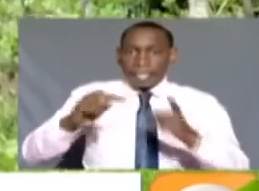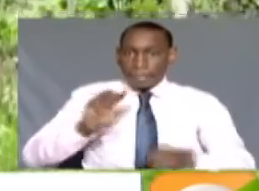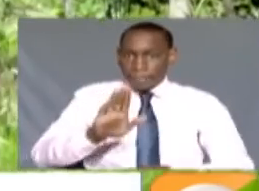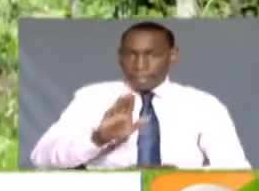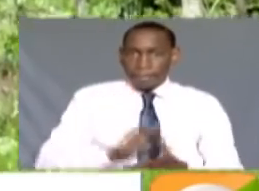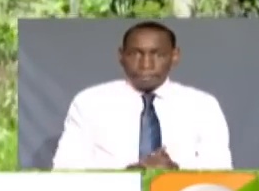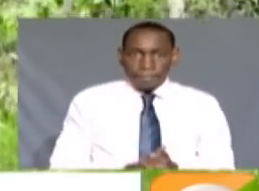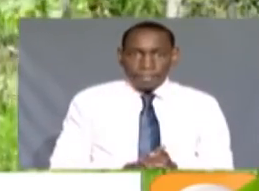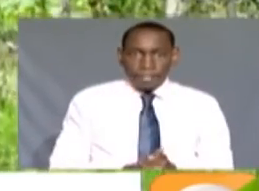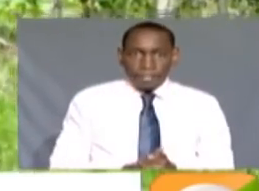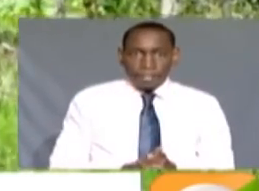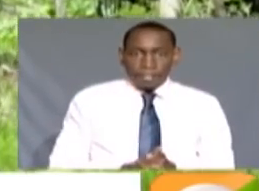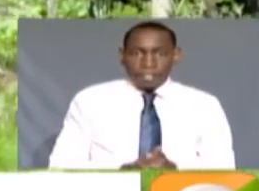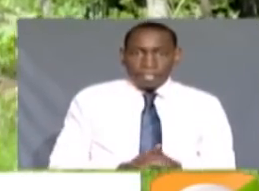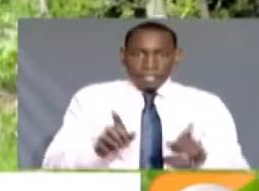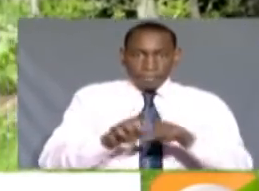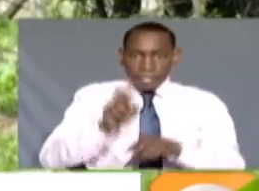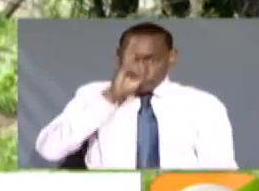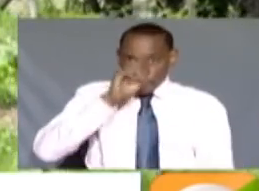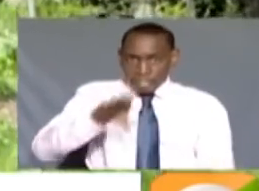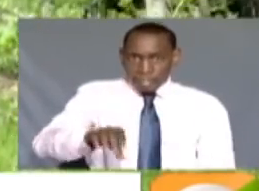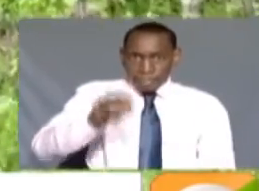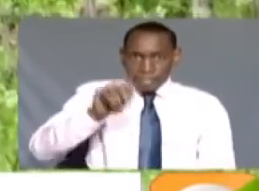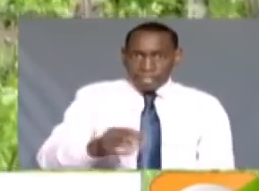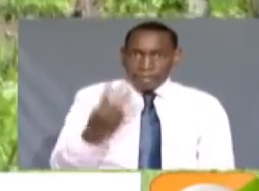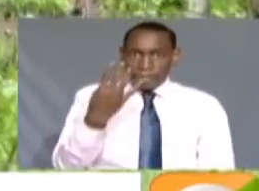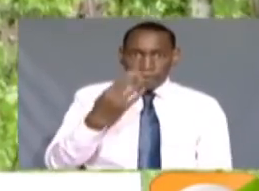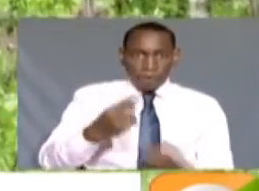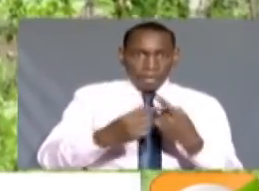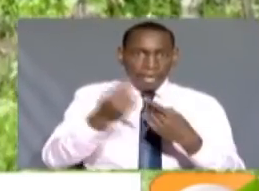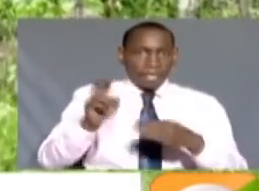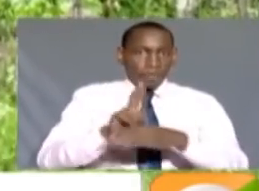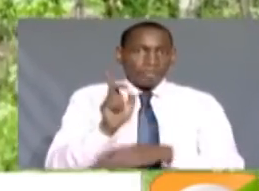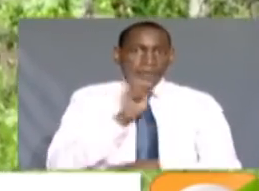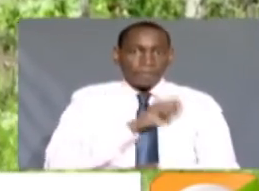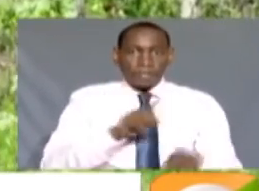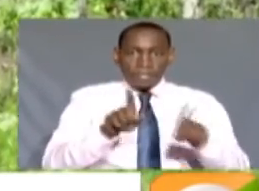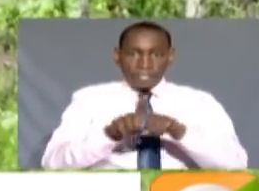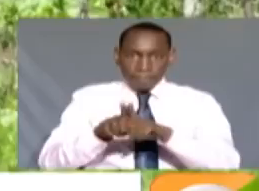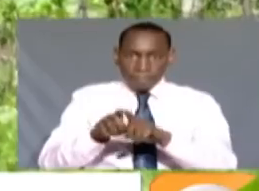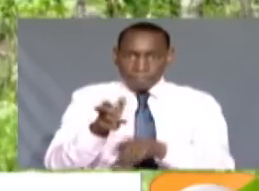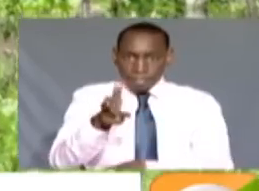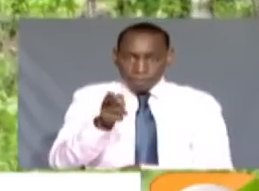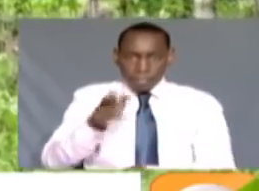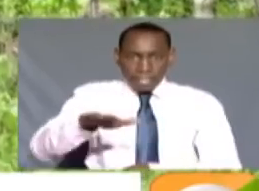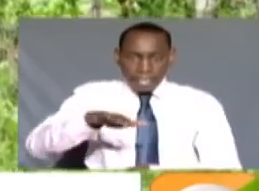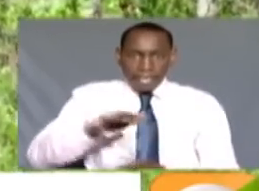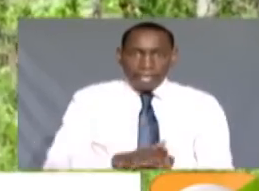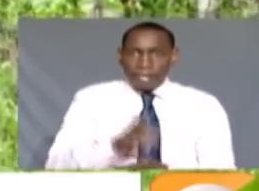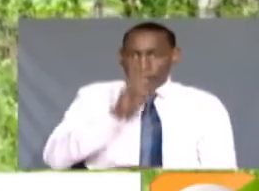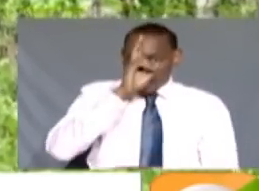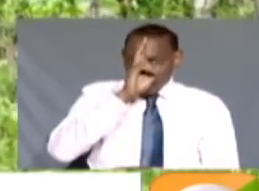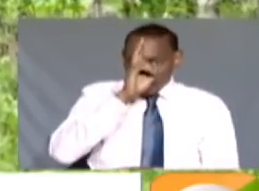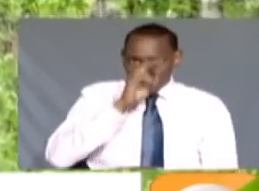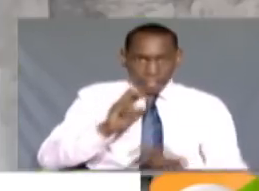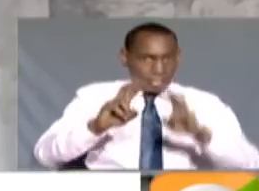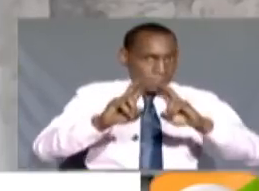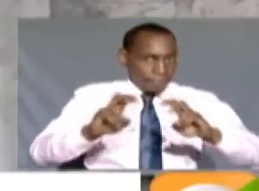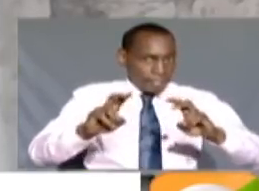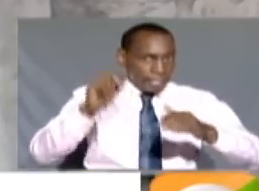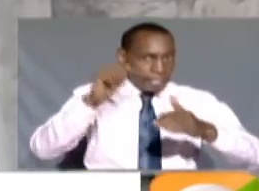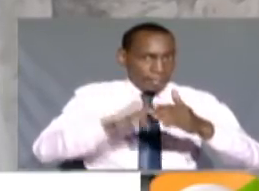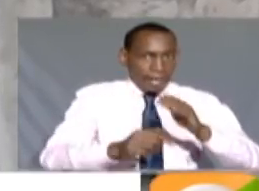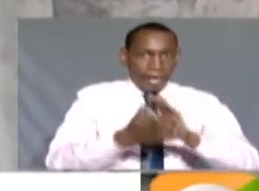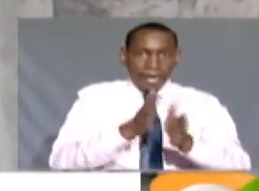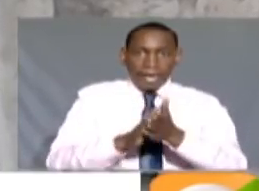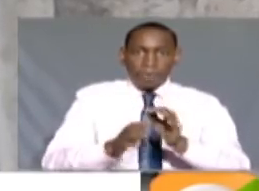blood murder. The detectives have recovered 4 cartridges from the scene of the shooting. Police are reading more into the